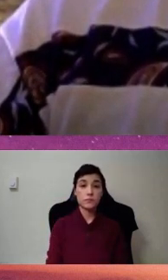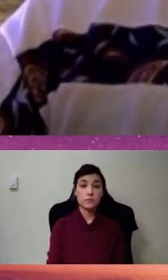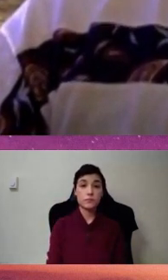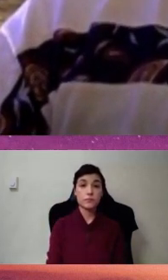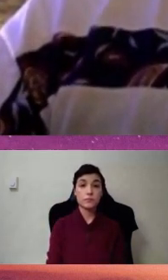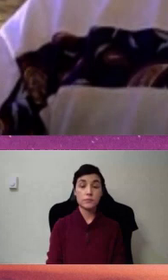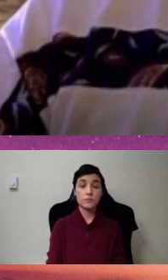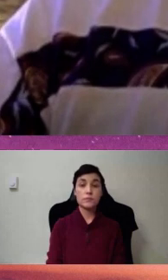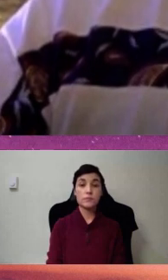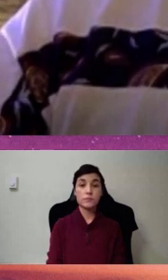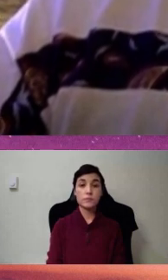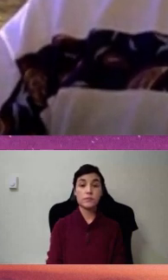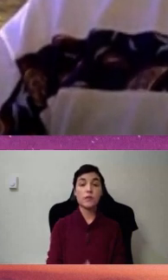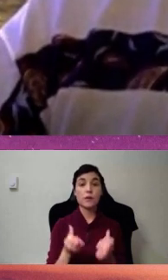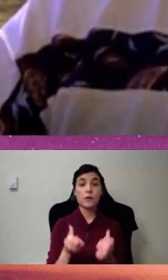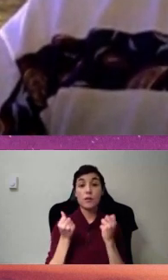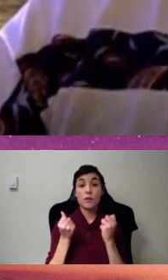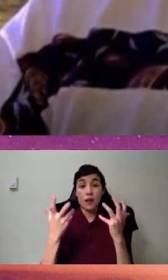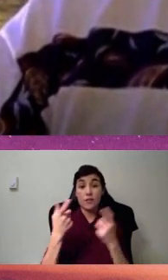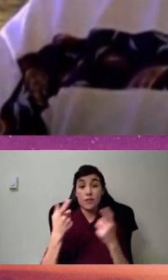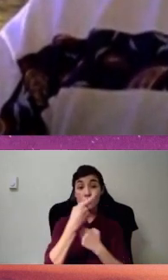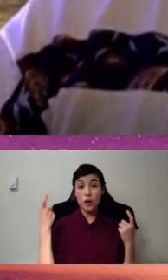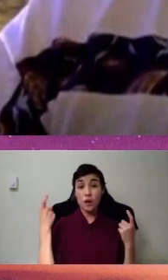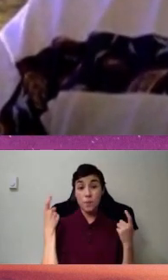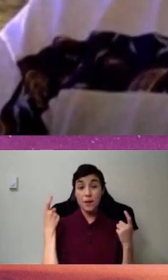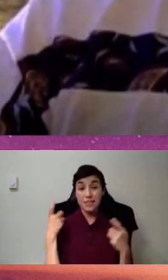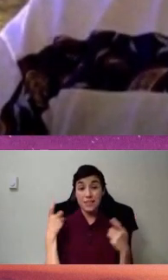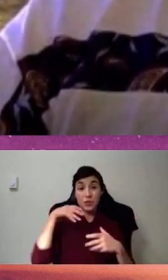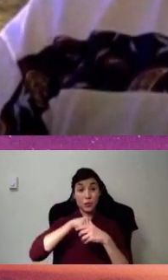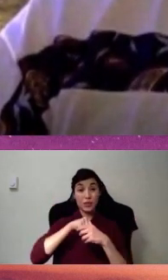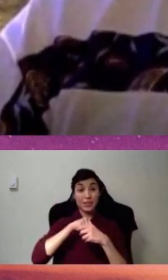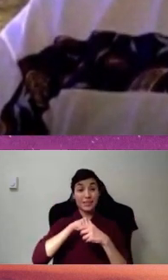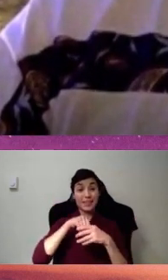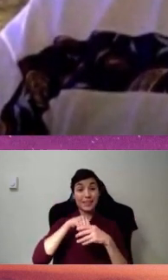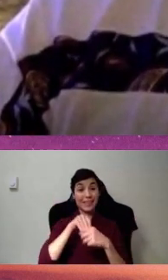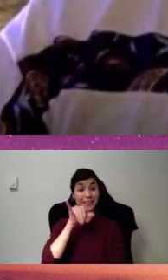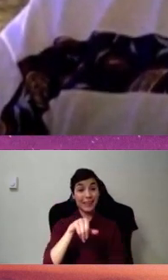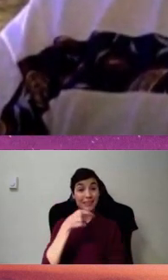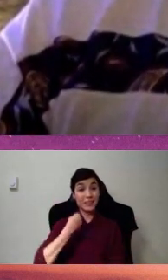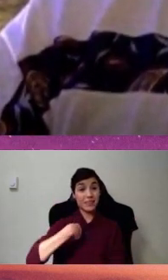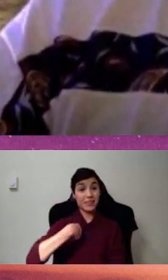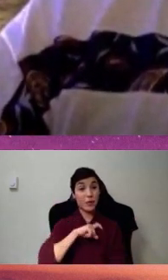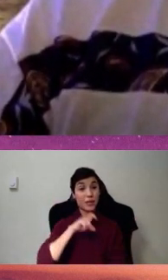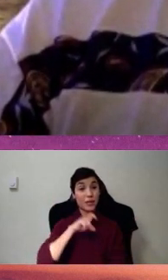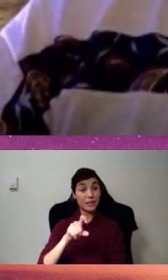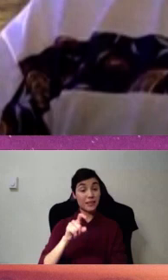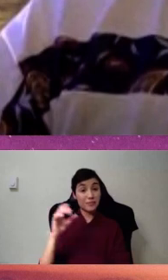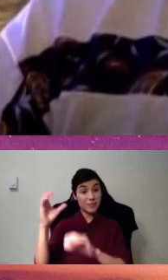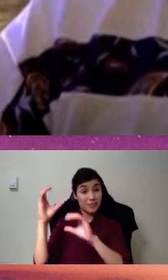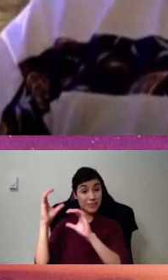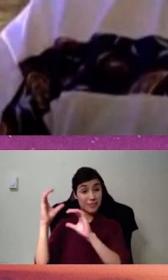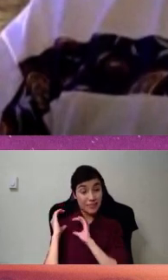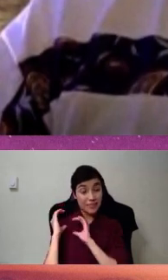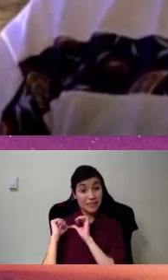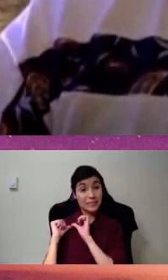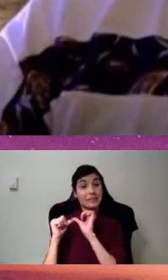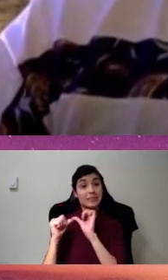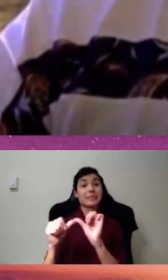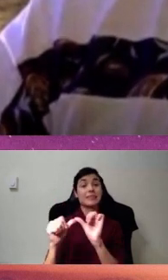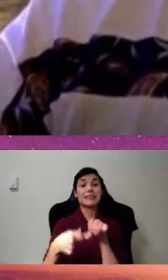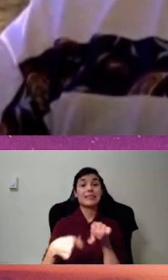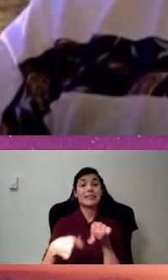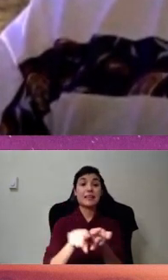you know, there's a lot of trauma in that, right, that we have to carry, as folks who are, you know, carrying such a